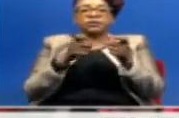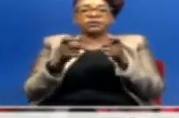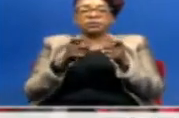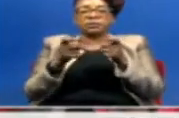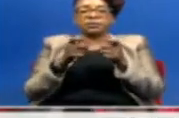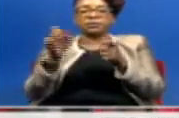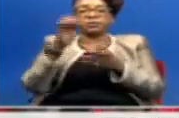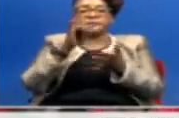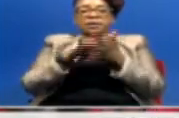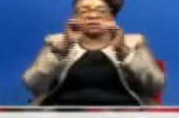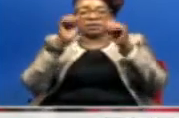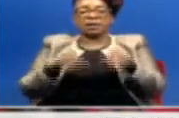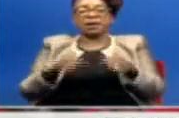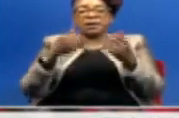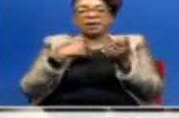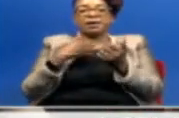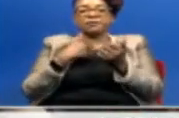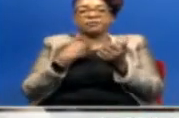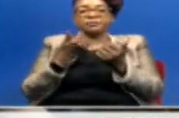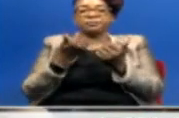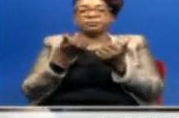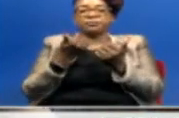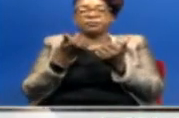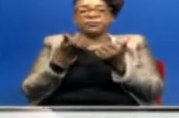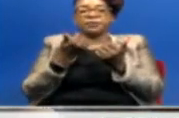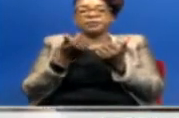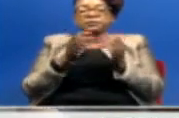the well-being of all. Katiba imeandika